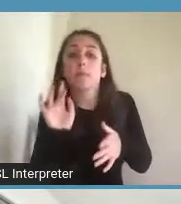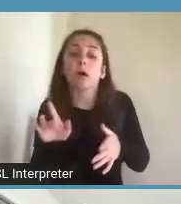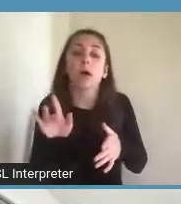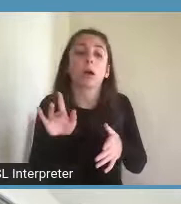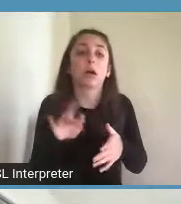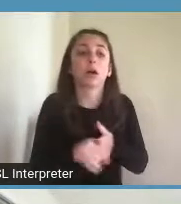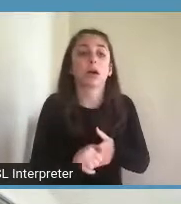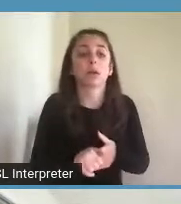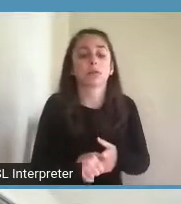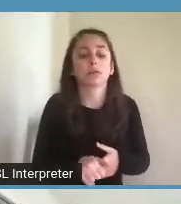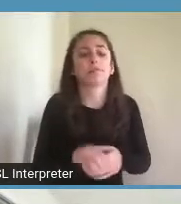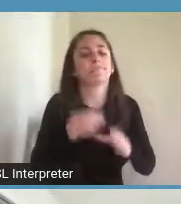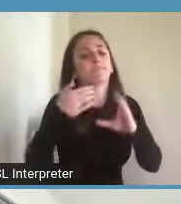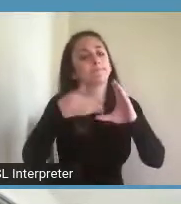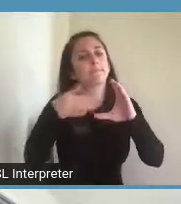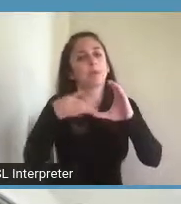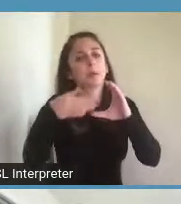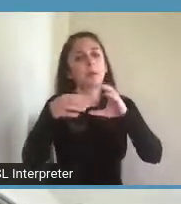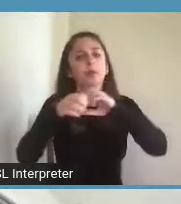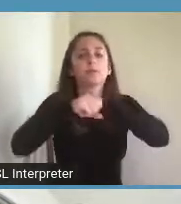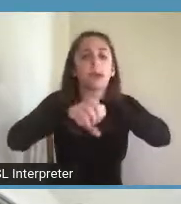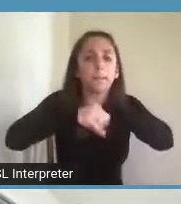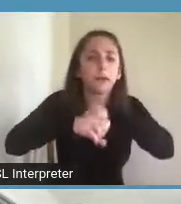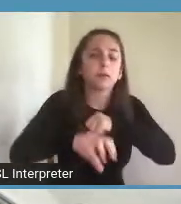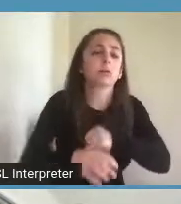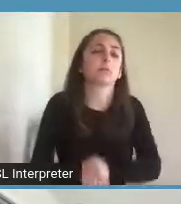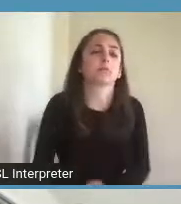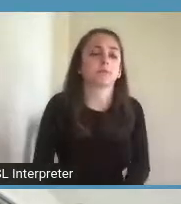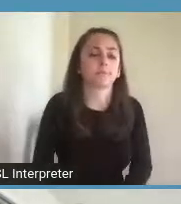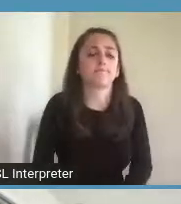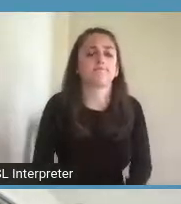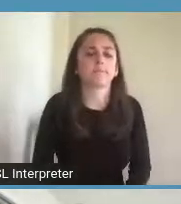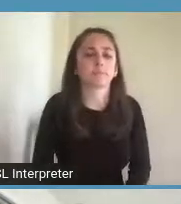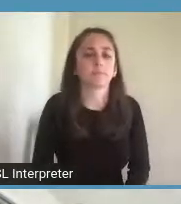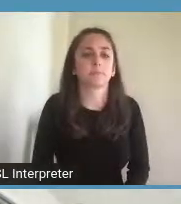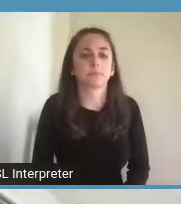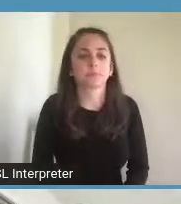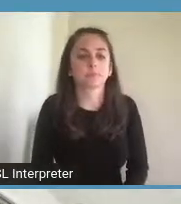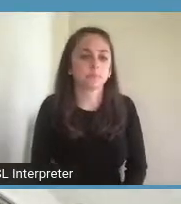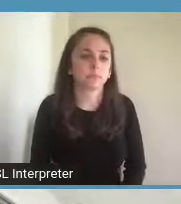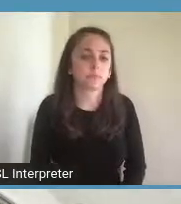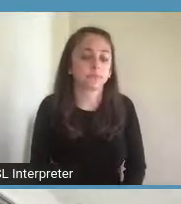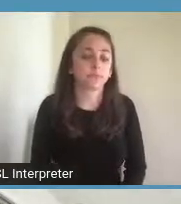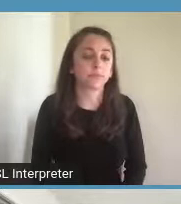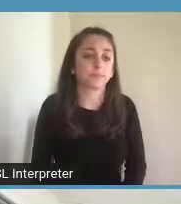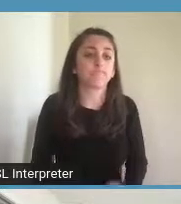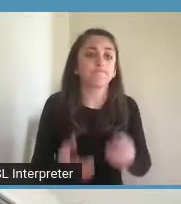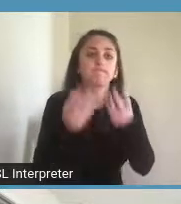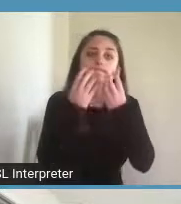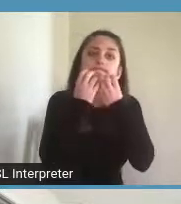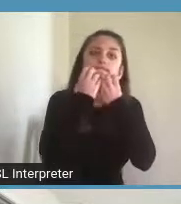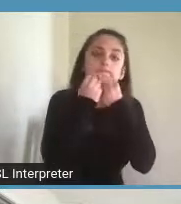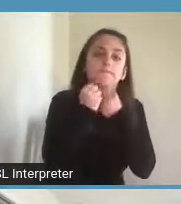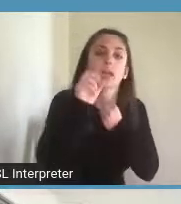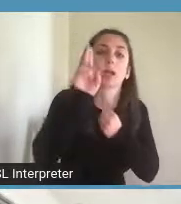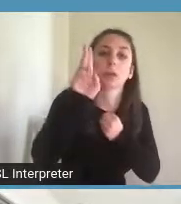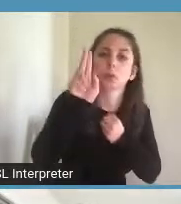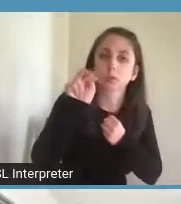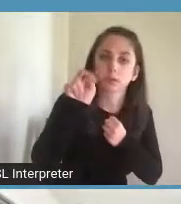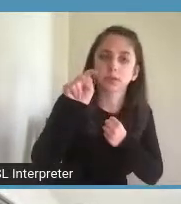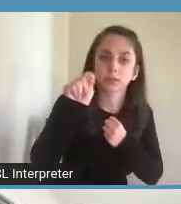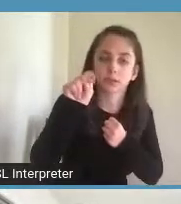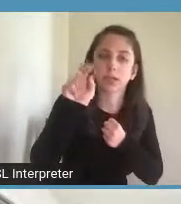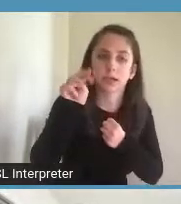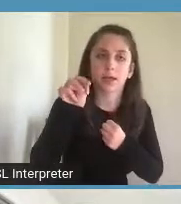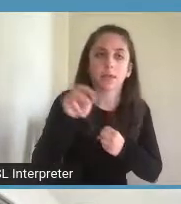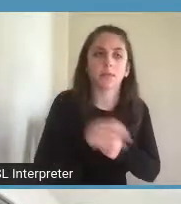some email campaigns and then social campaigns below that. So this is really where that value of UTM codes comes in, and this